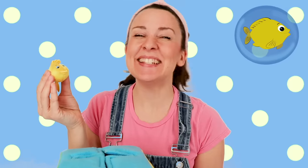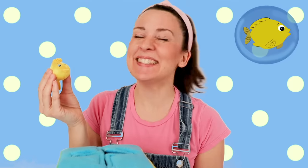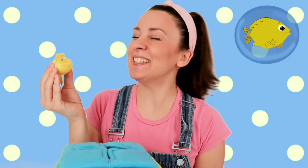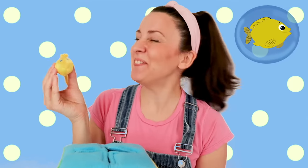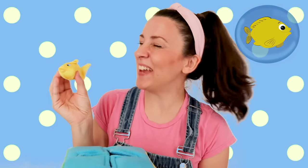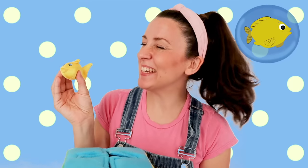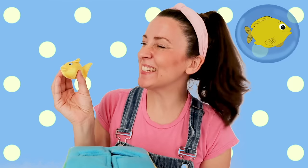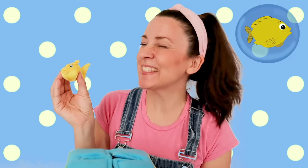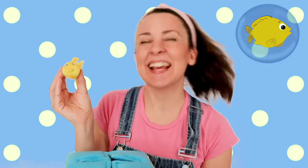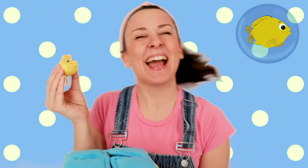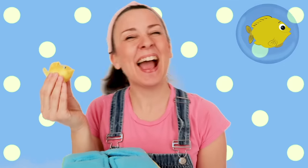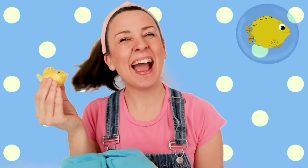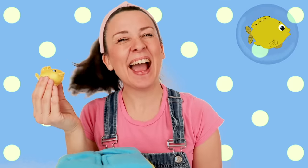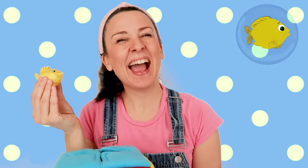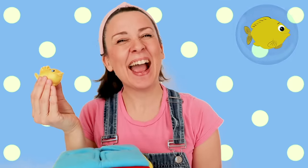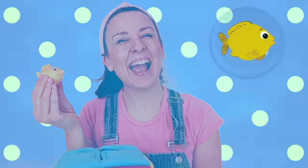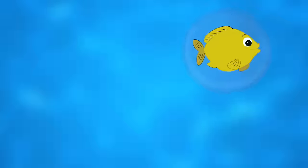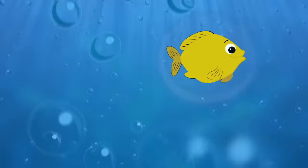fish. It's a fish.